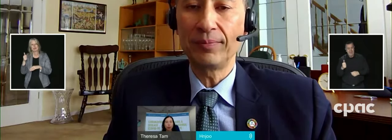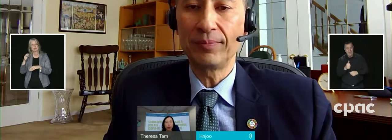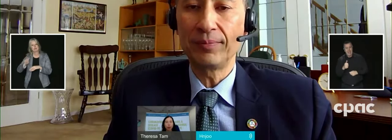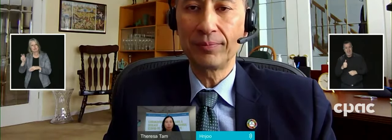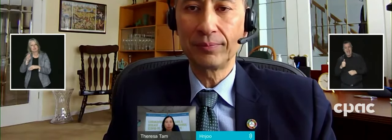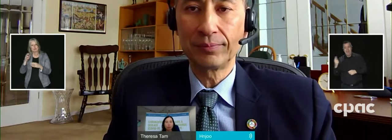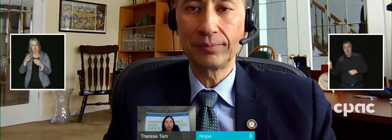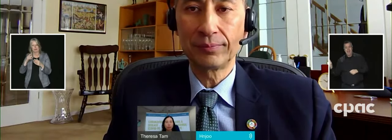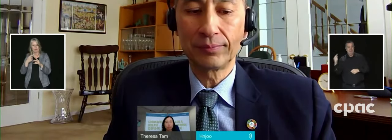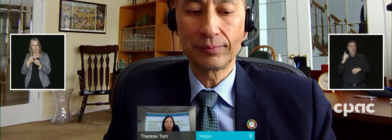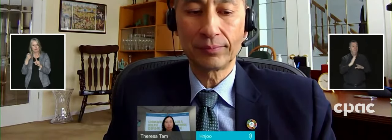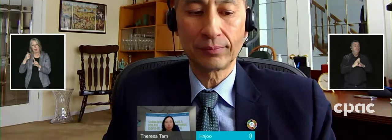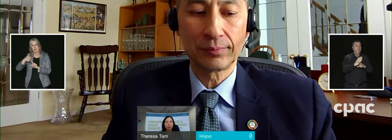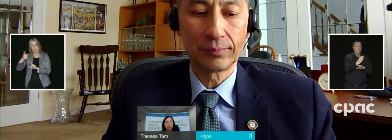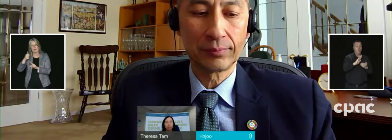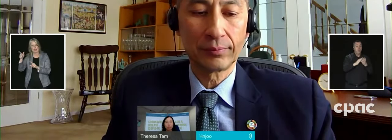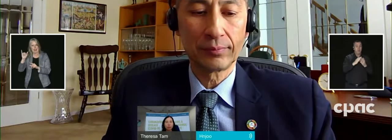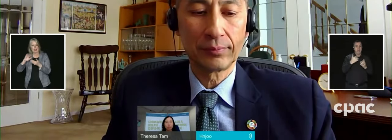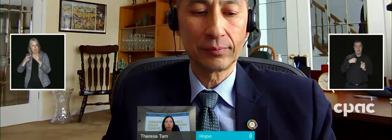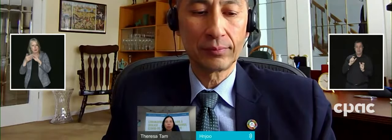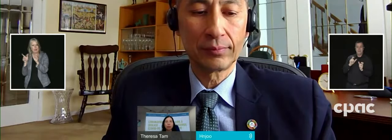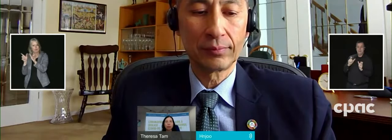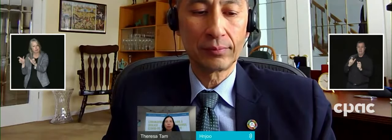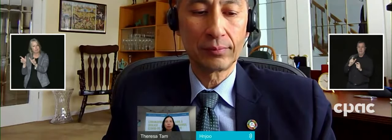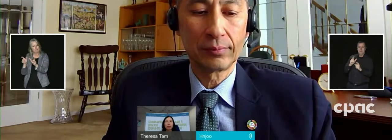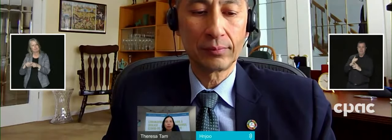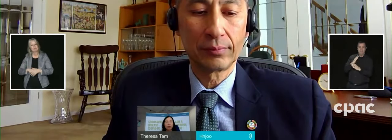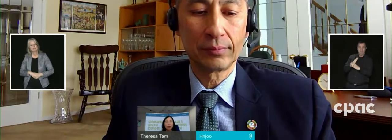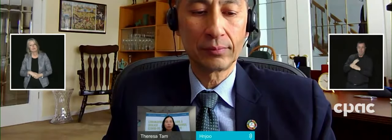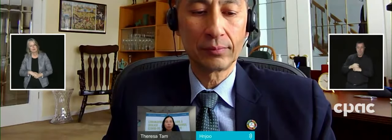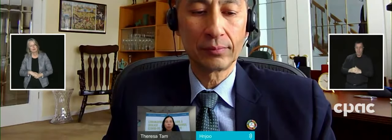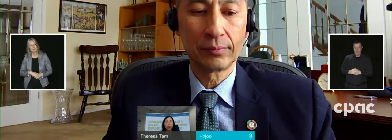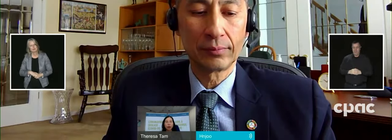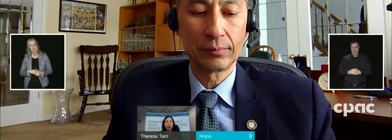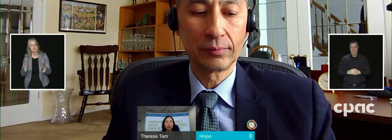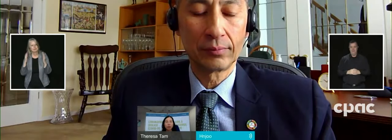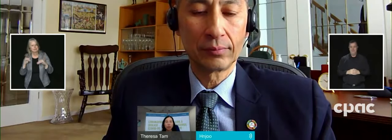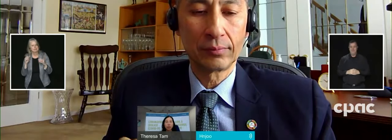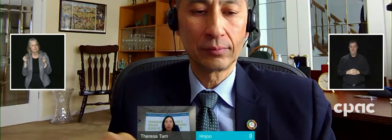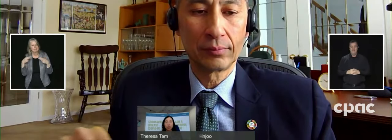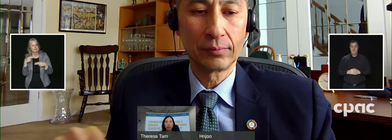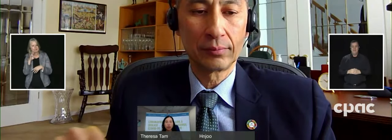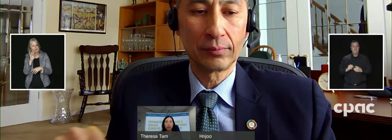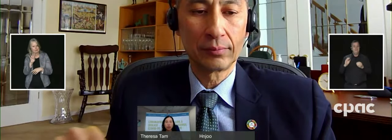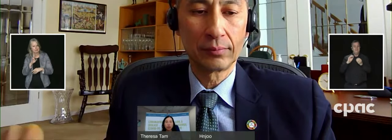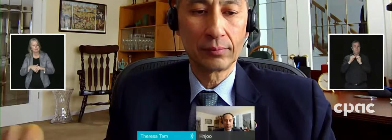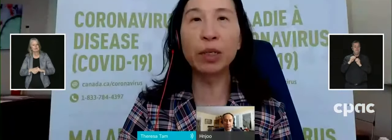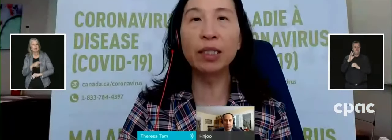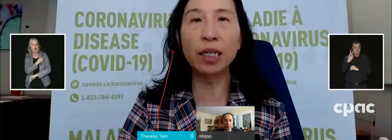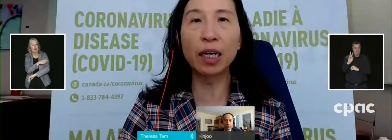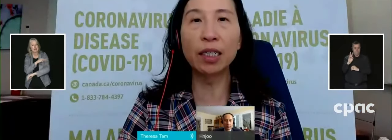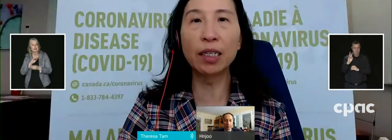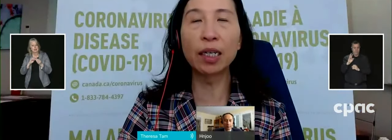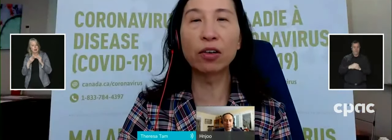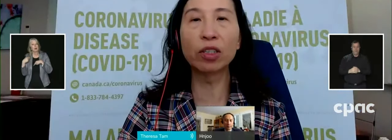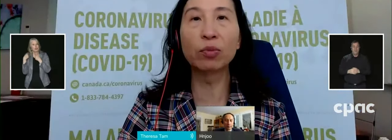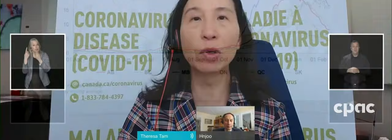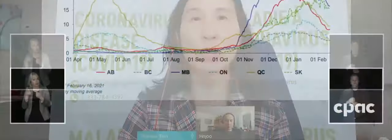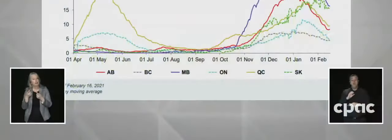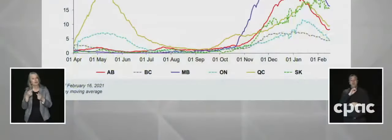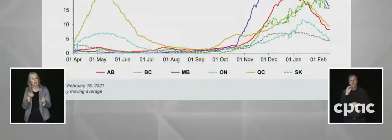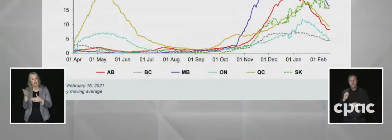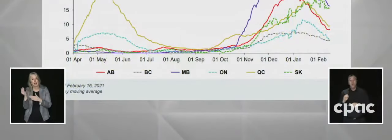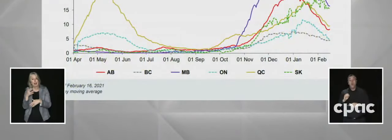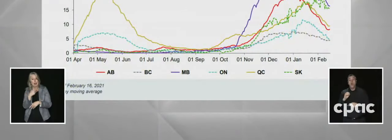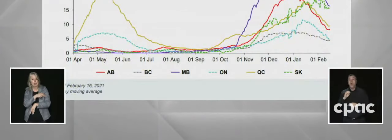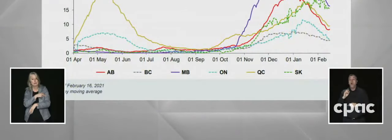communauté. Slide 7. Hospitalization rates have been declining across